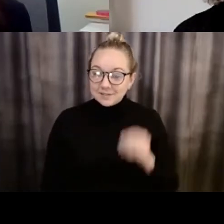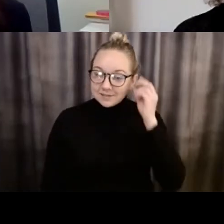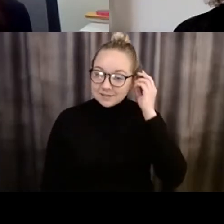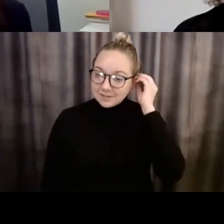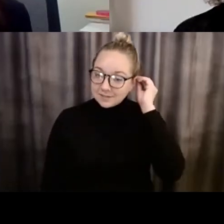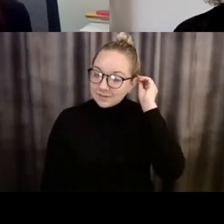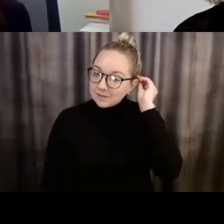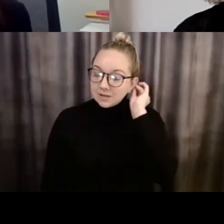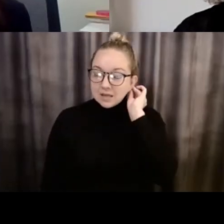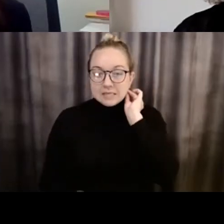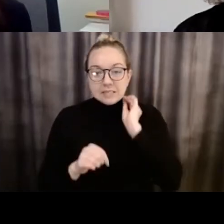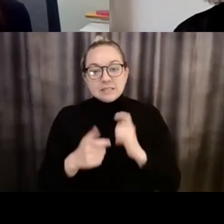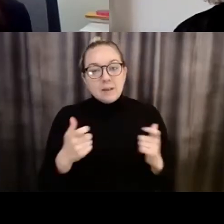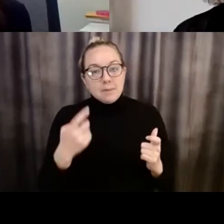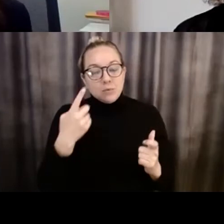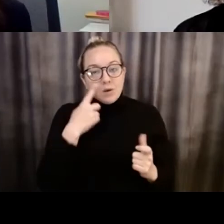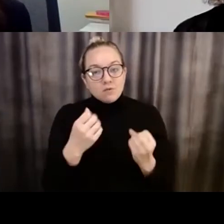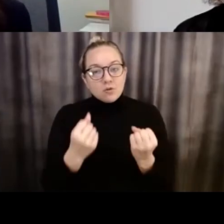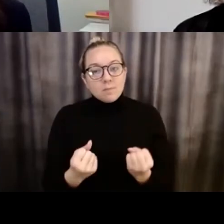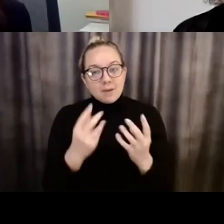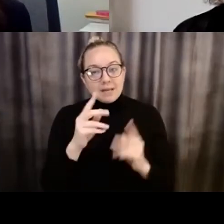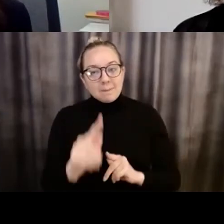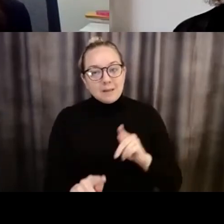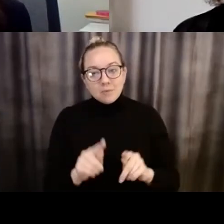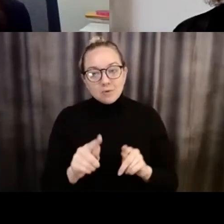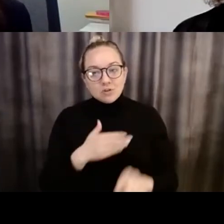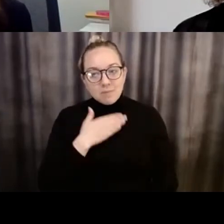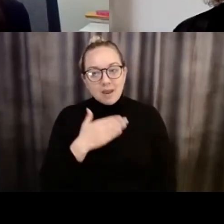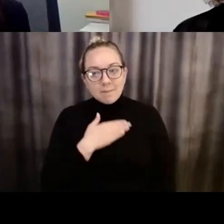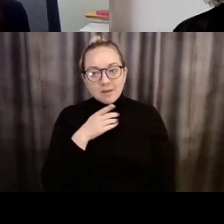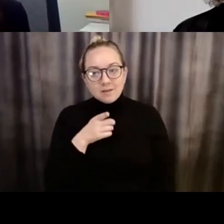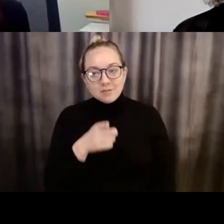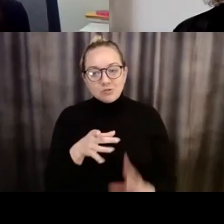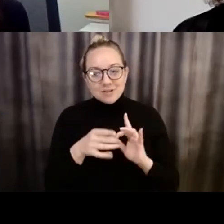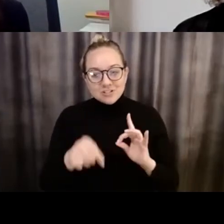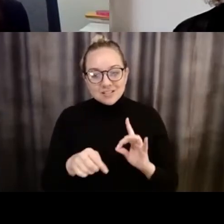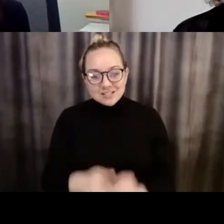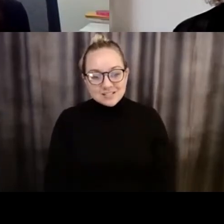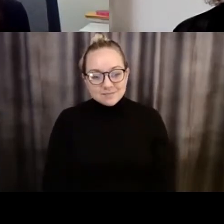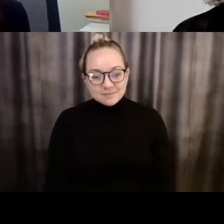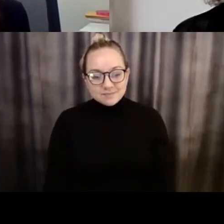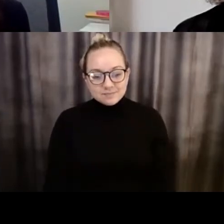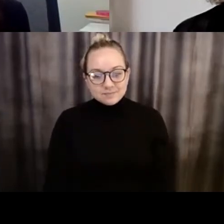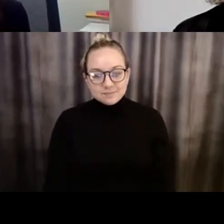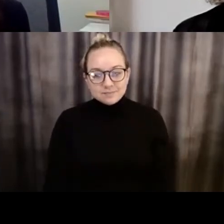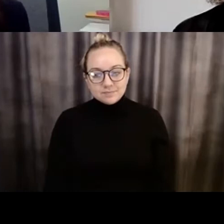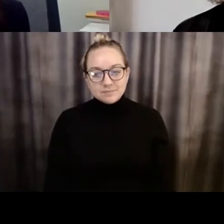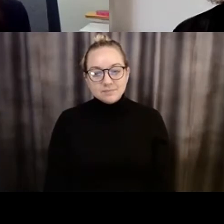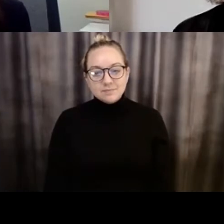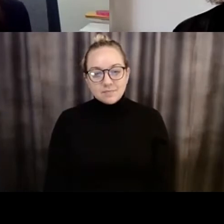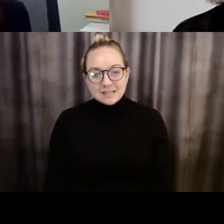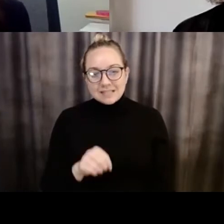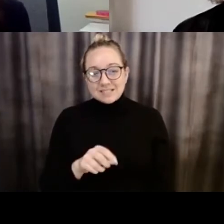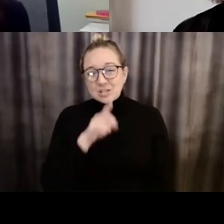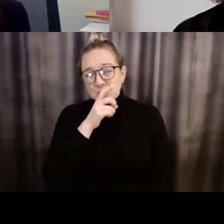for so many people. I'm so glad many of you brought this up. So, this is a really hard time for